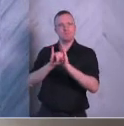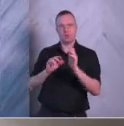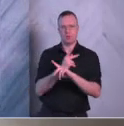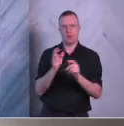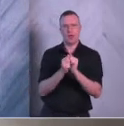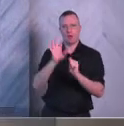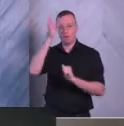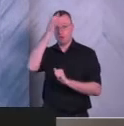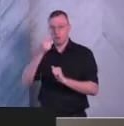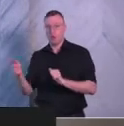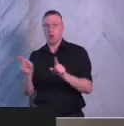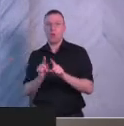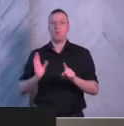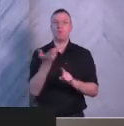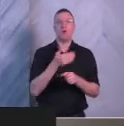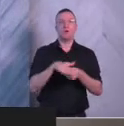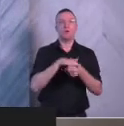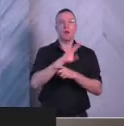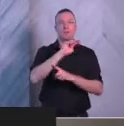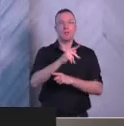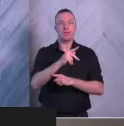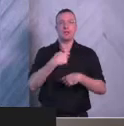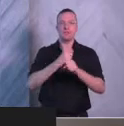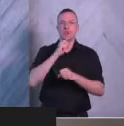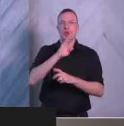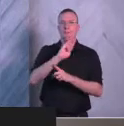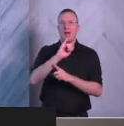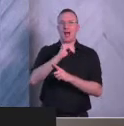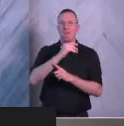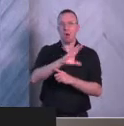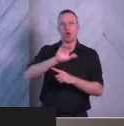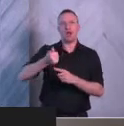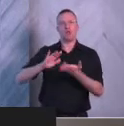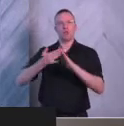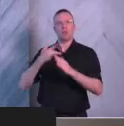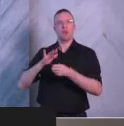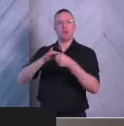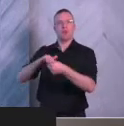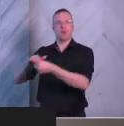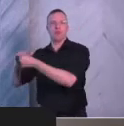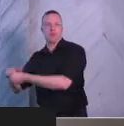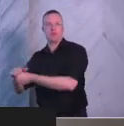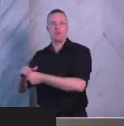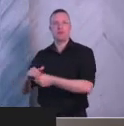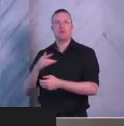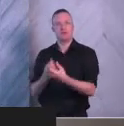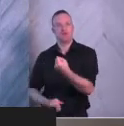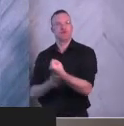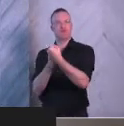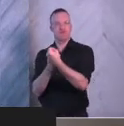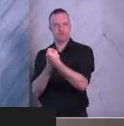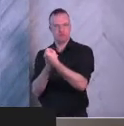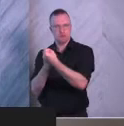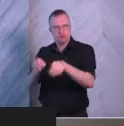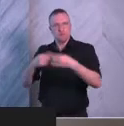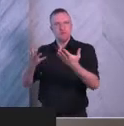our local member of parliament can ensure that BIPOC and other underrepresented communities are heard and supported over the next 4 years.